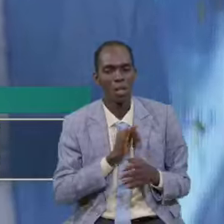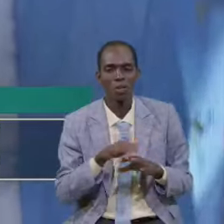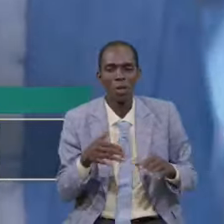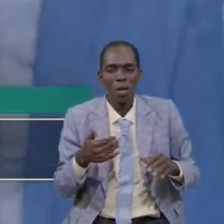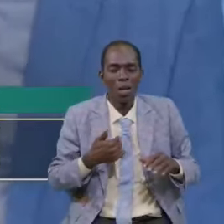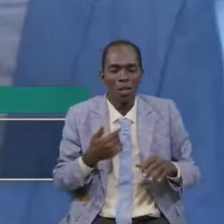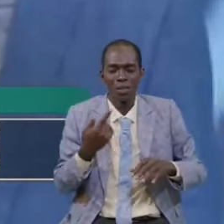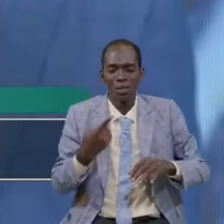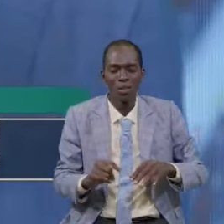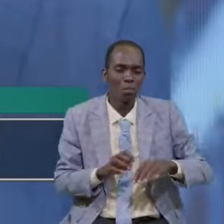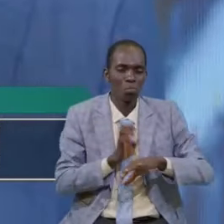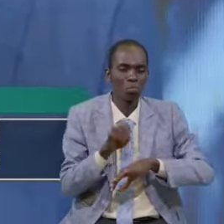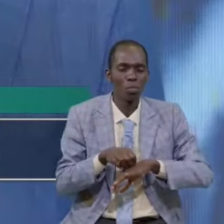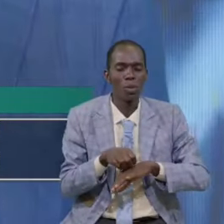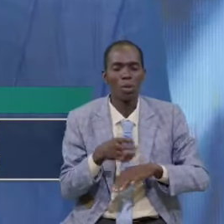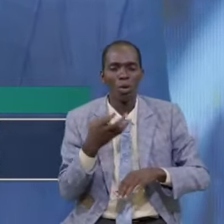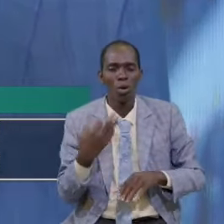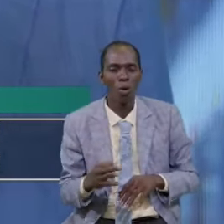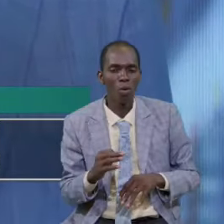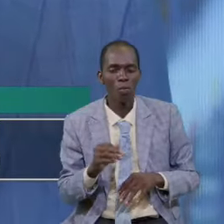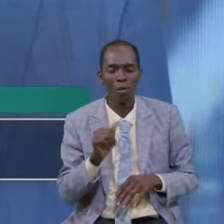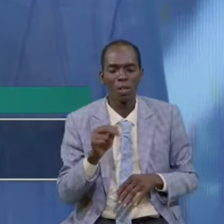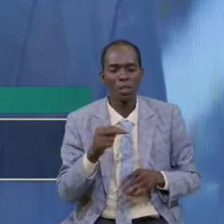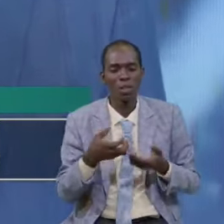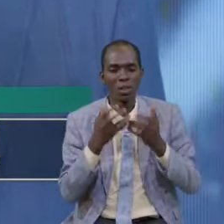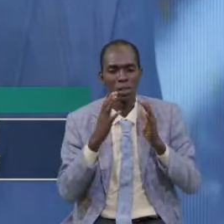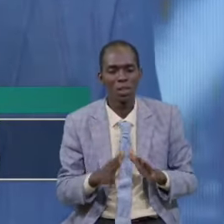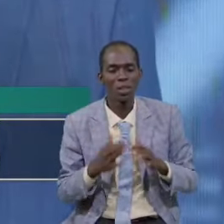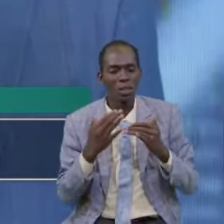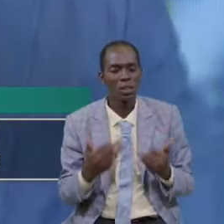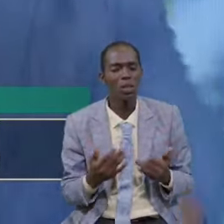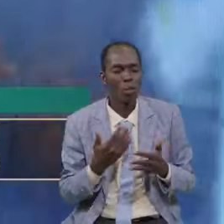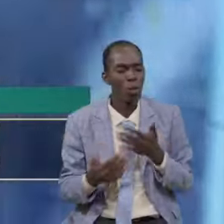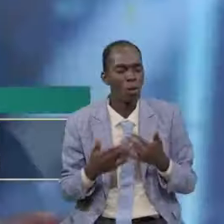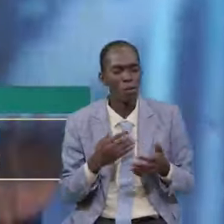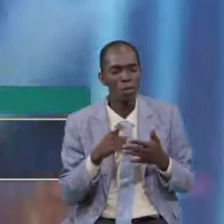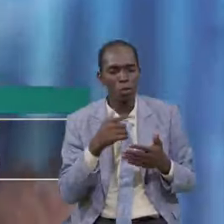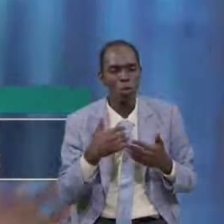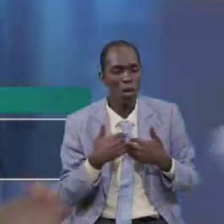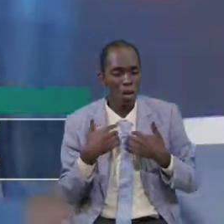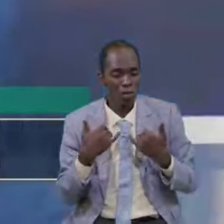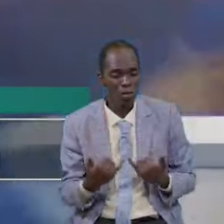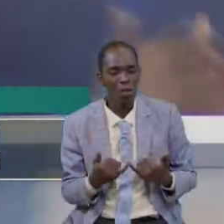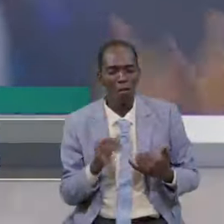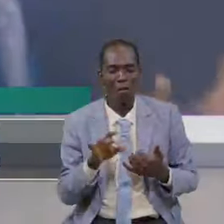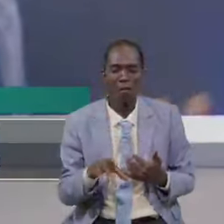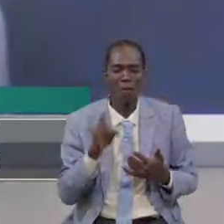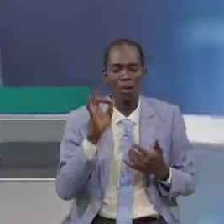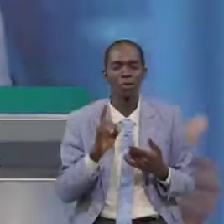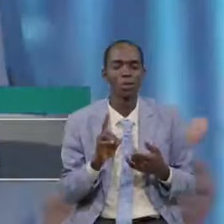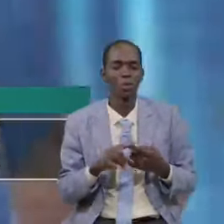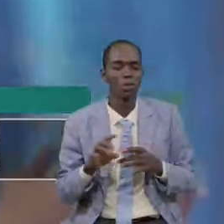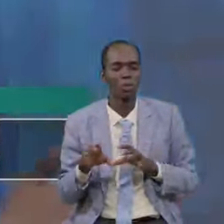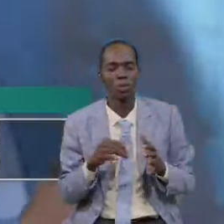right. Whatsoever your hand finds to do, do it. I want to become a doctor. That's my